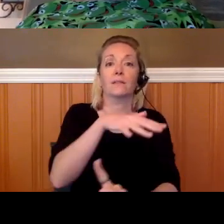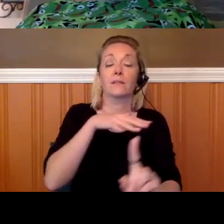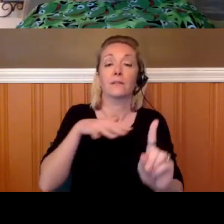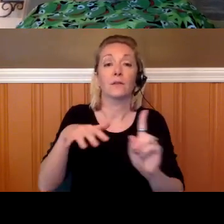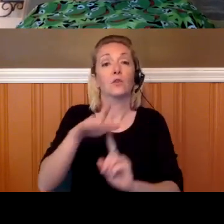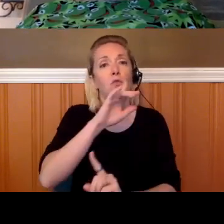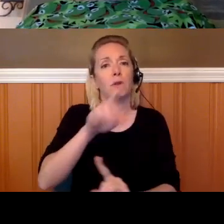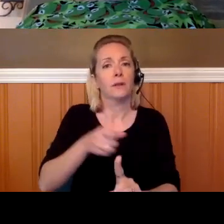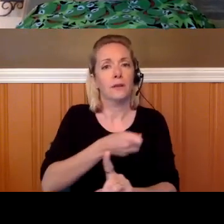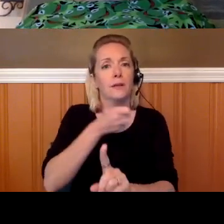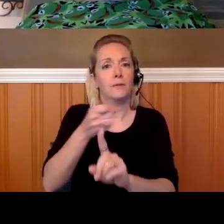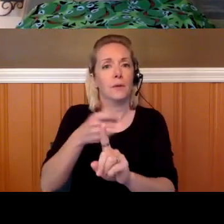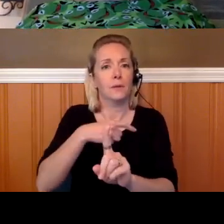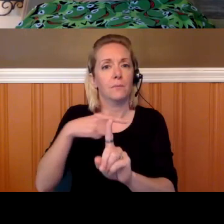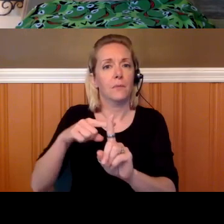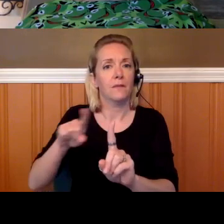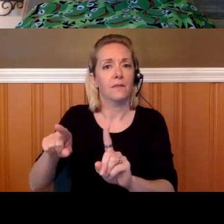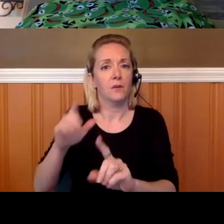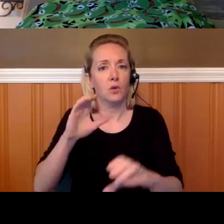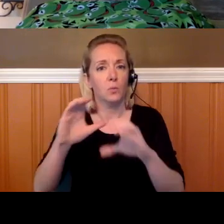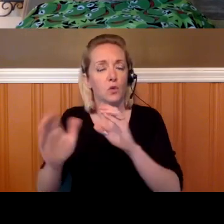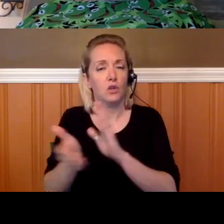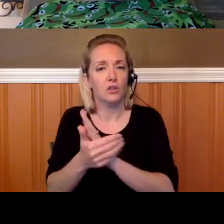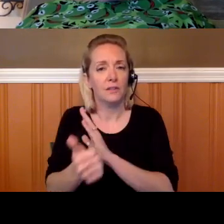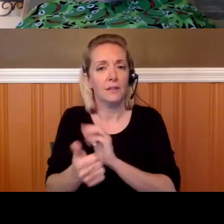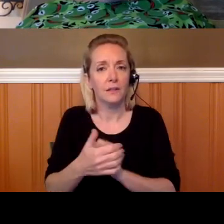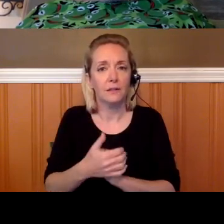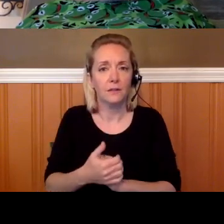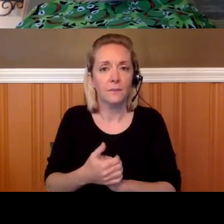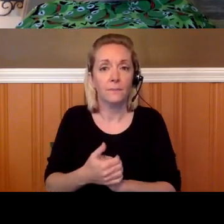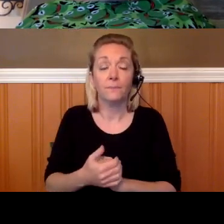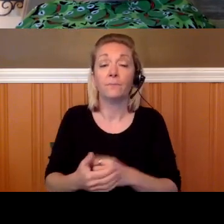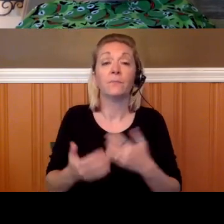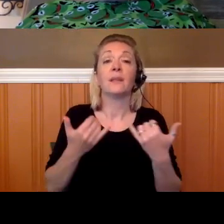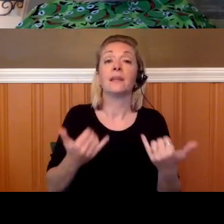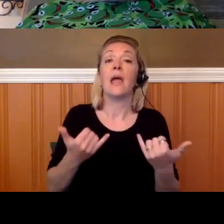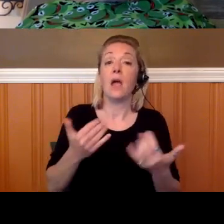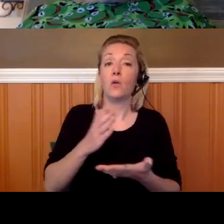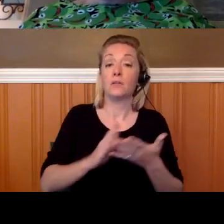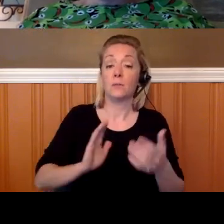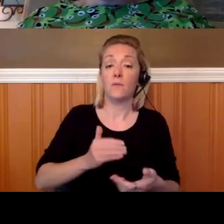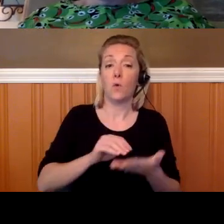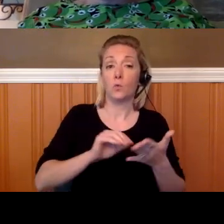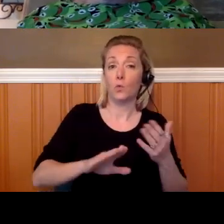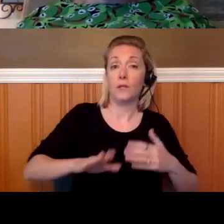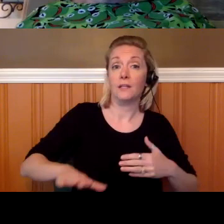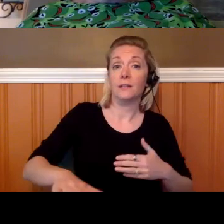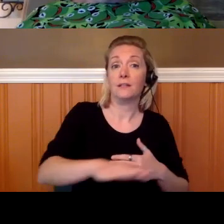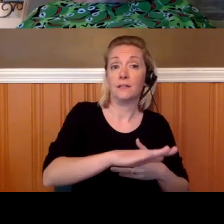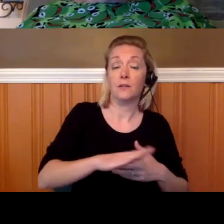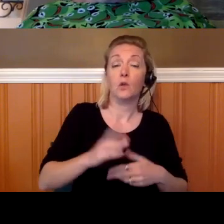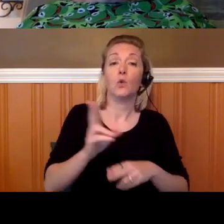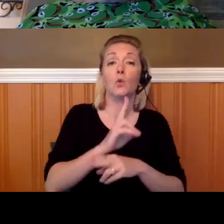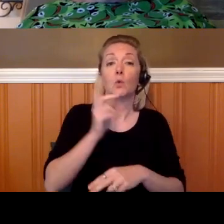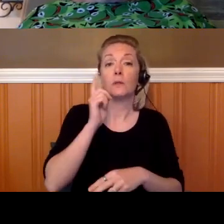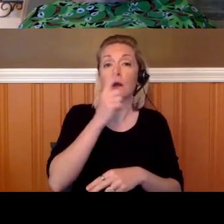their communication. And we don't have a lot, but we now have some students that are able to use eye gazing control.